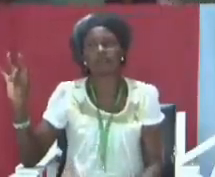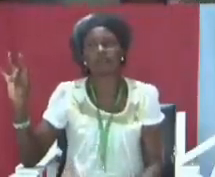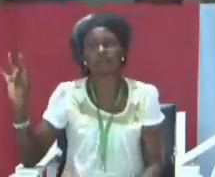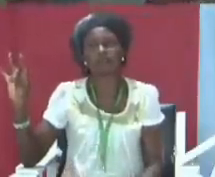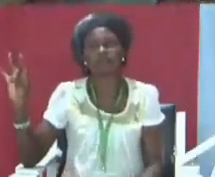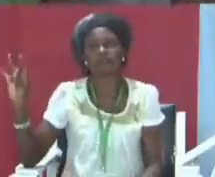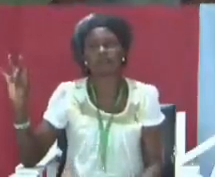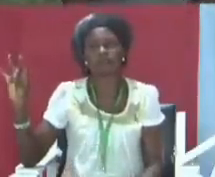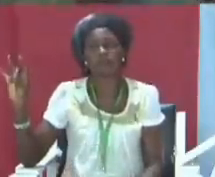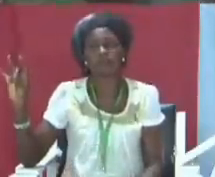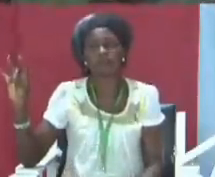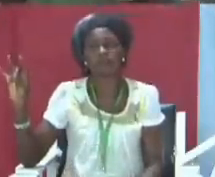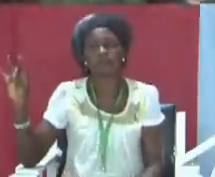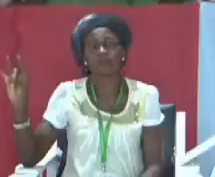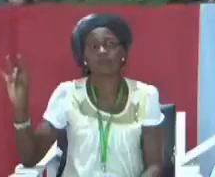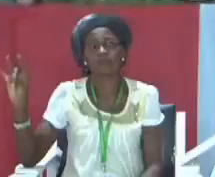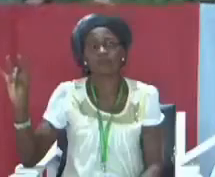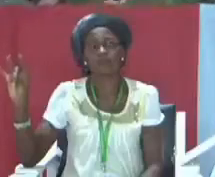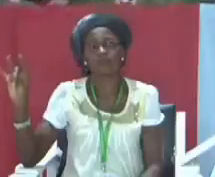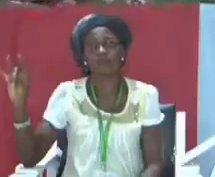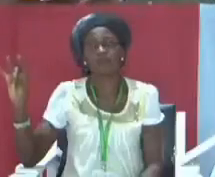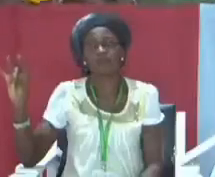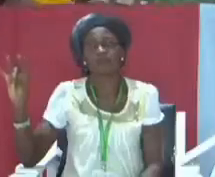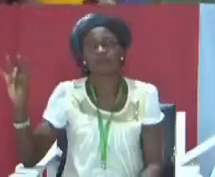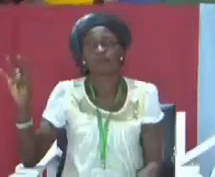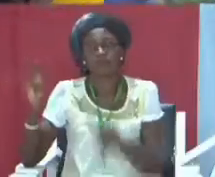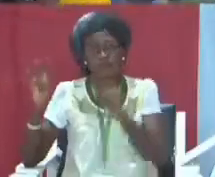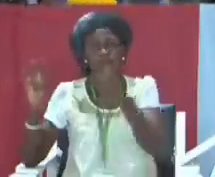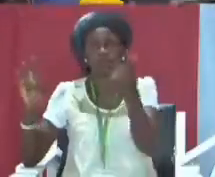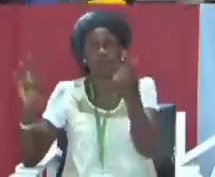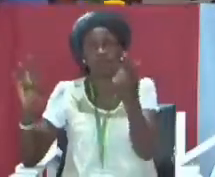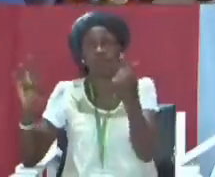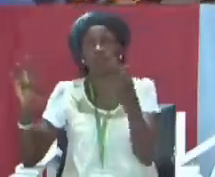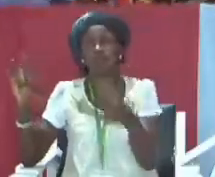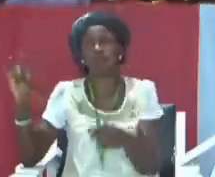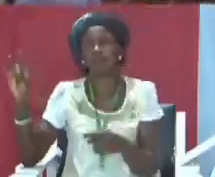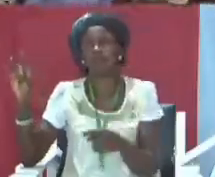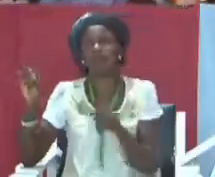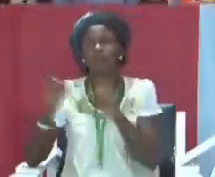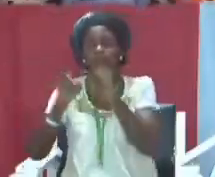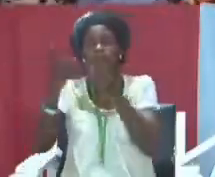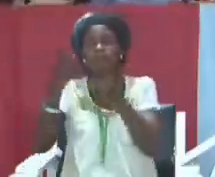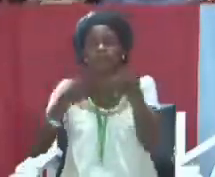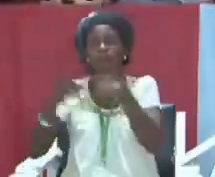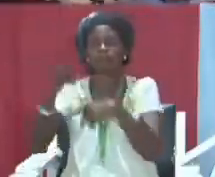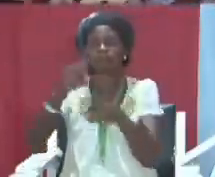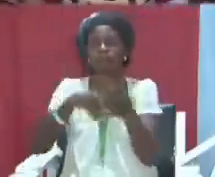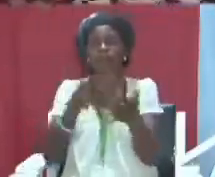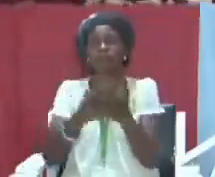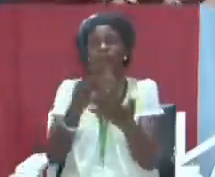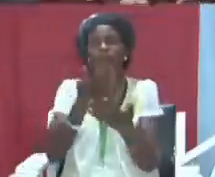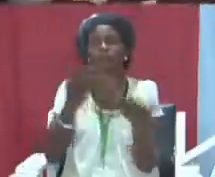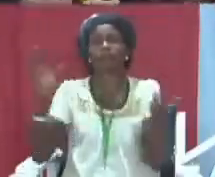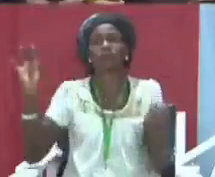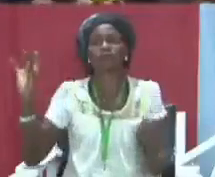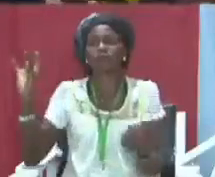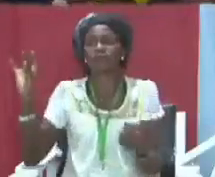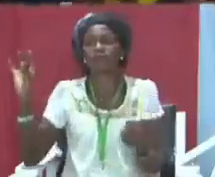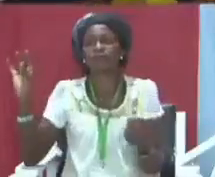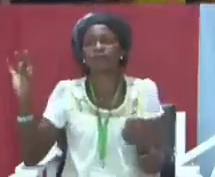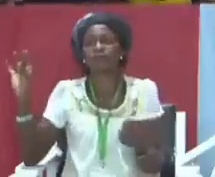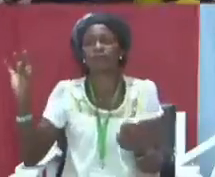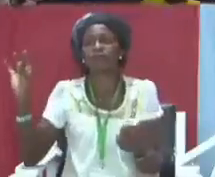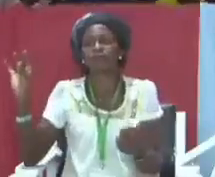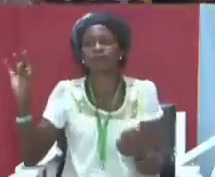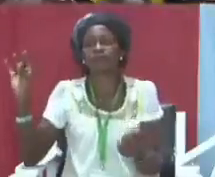Okay, I see those of you coming from the middle row. Please keep coming. Thank you very much. Just keep coming. You will arrive here. You will arrive here.